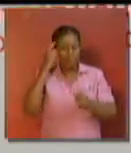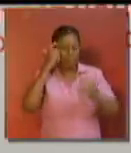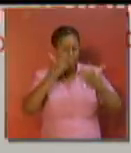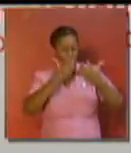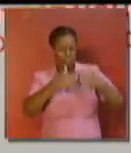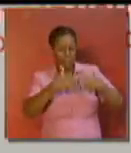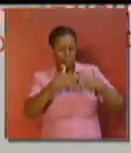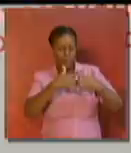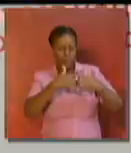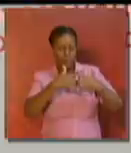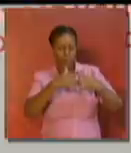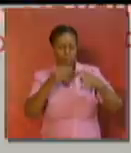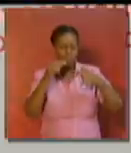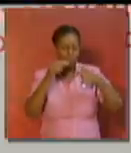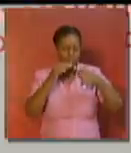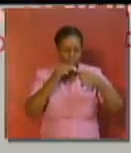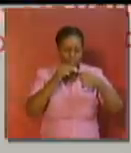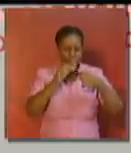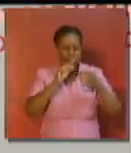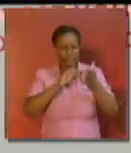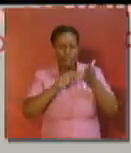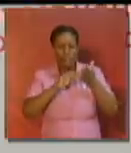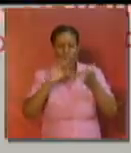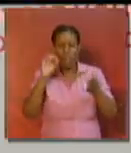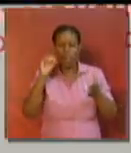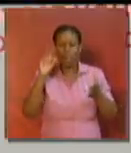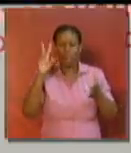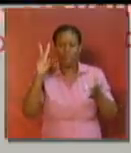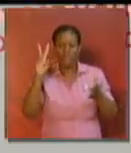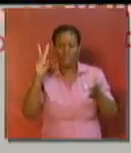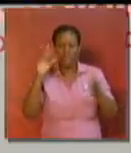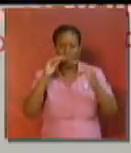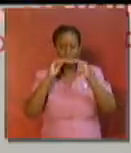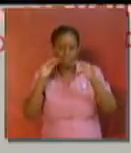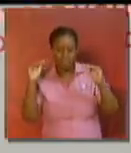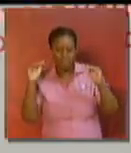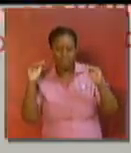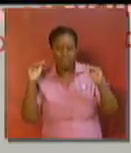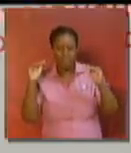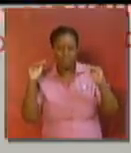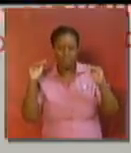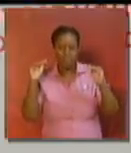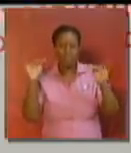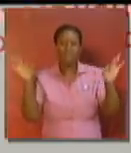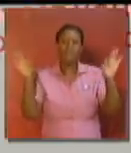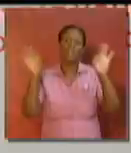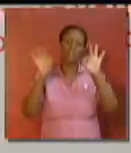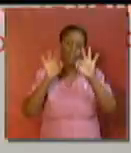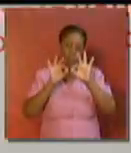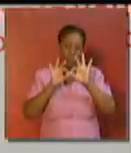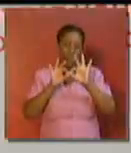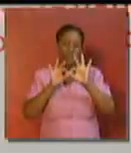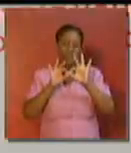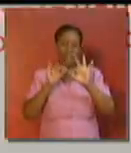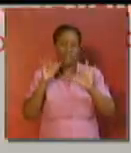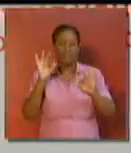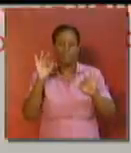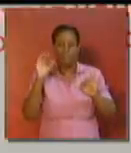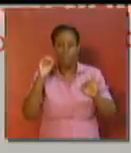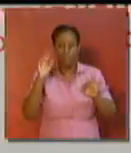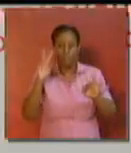important daily marker, indicator of how well you may be doing. If those numbers start to fall, you again notify